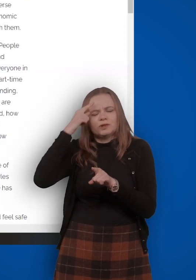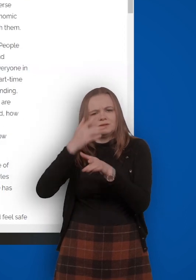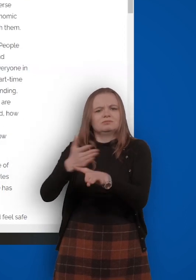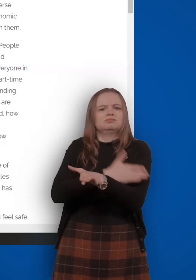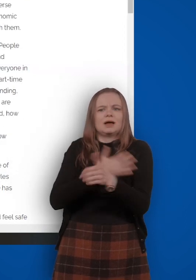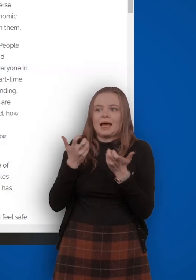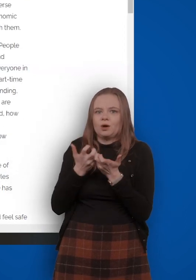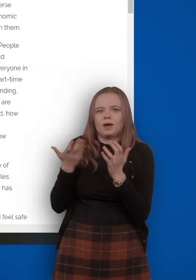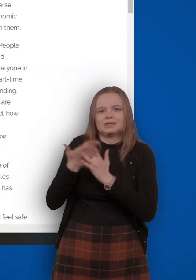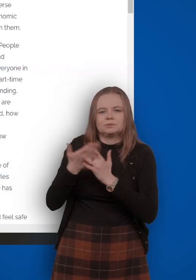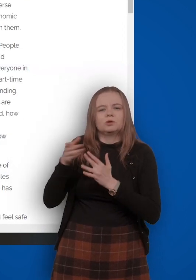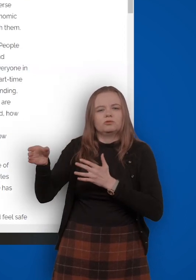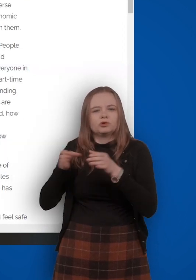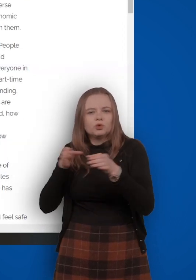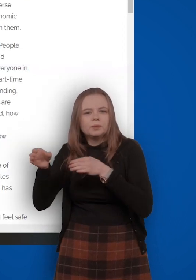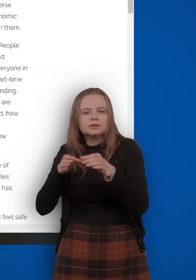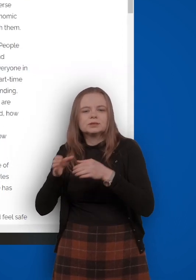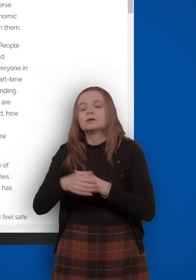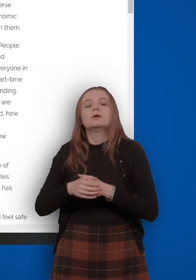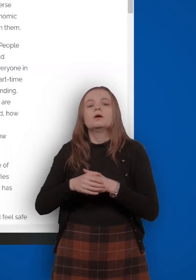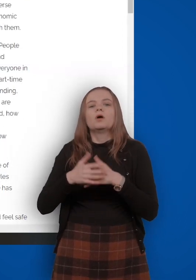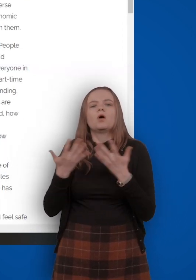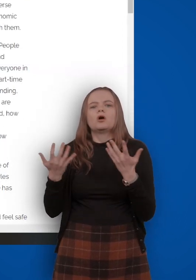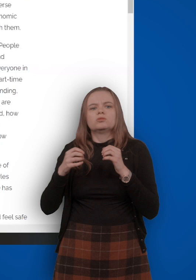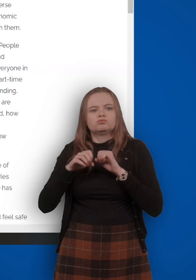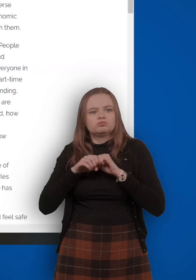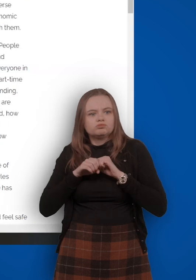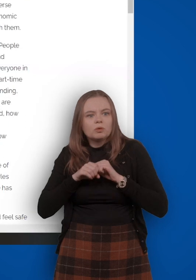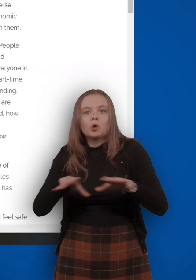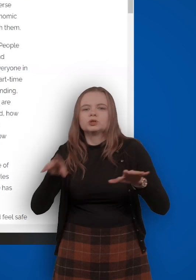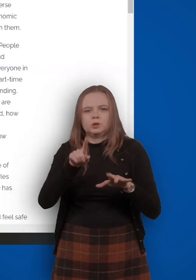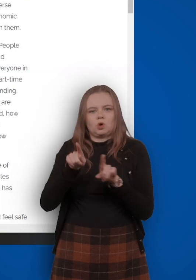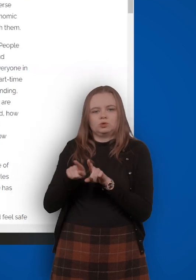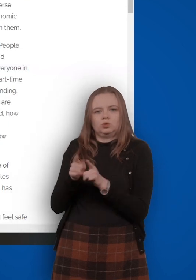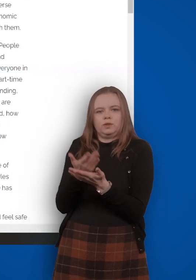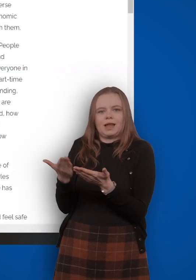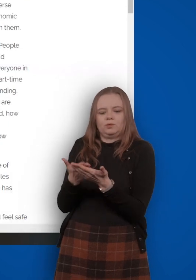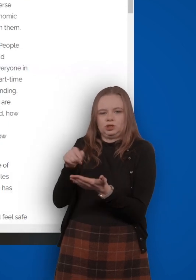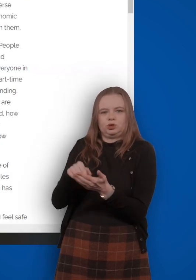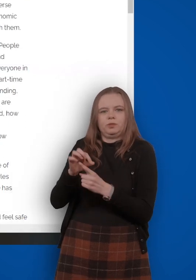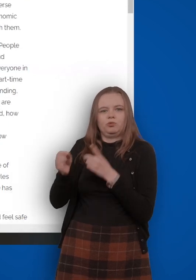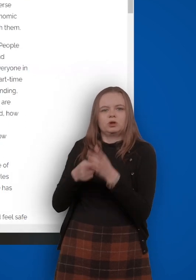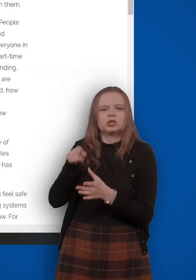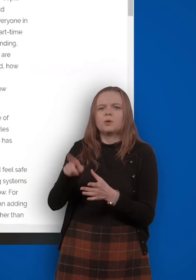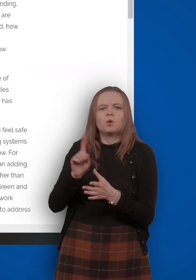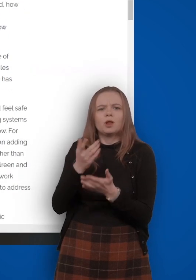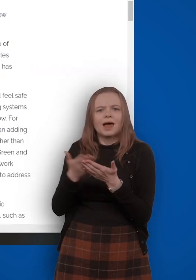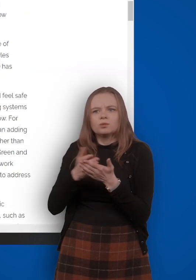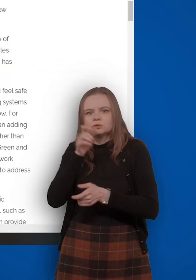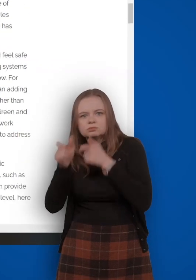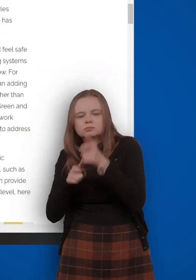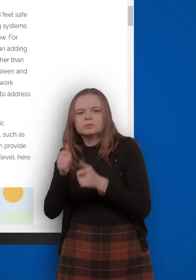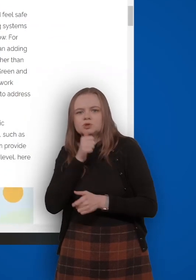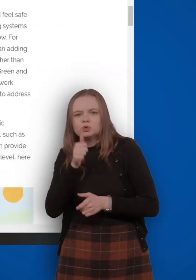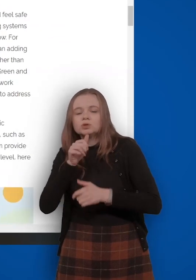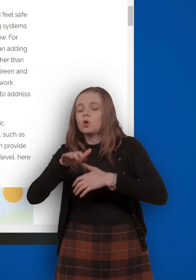you going to do recruitment, not just the promotion, how do you deal with the language of a project or within an institution? And